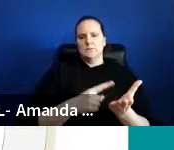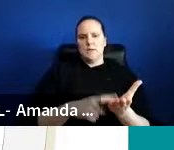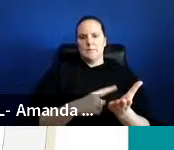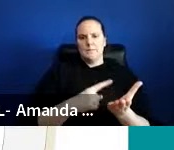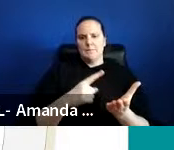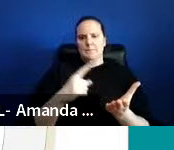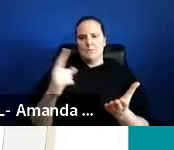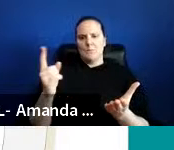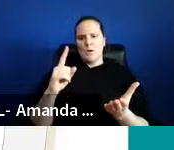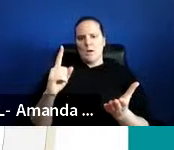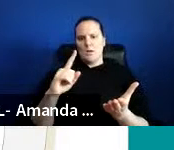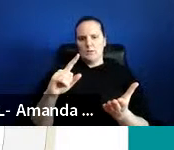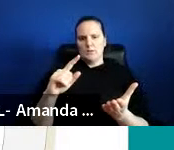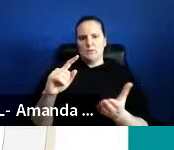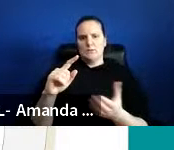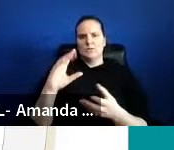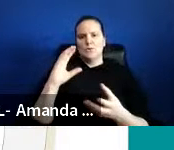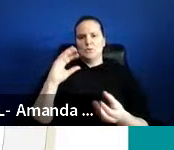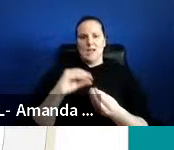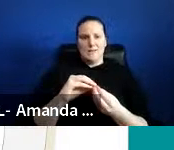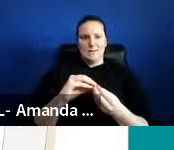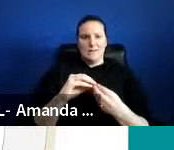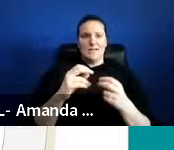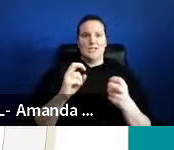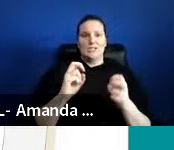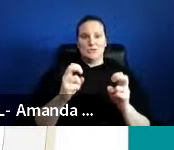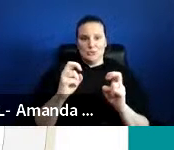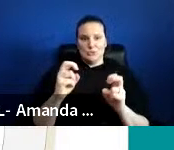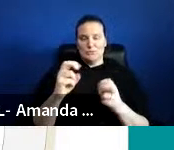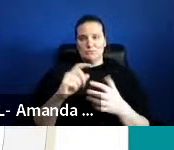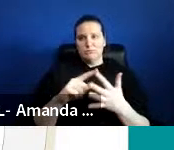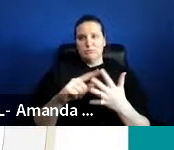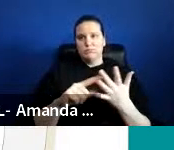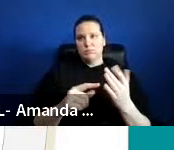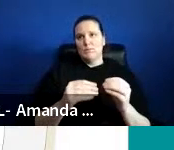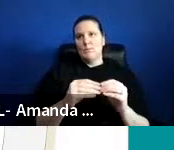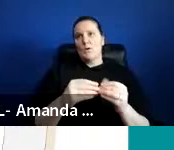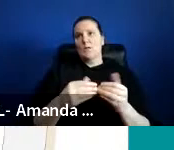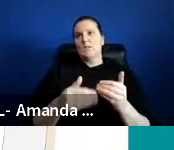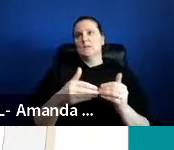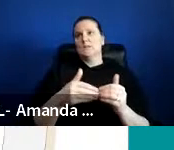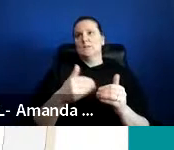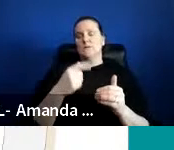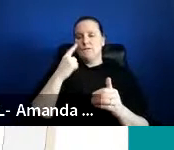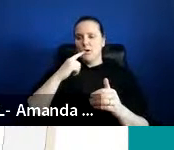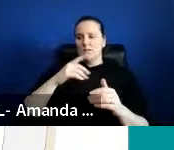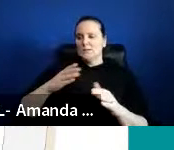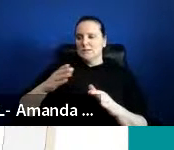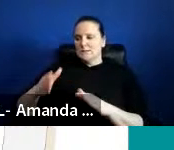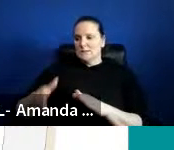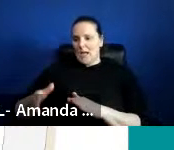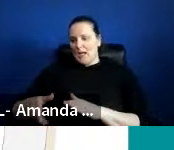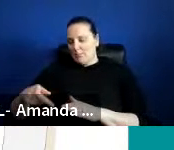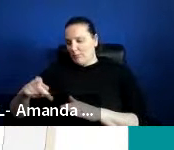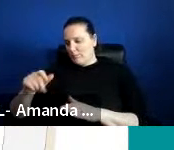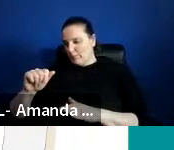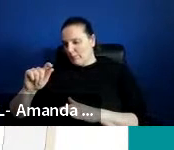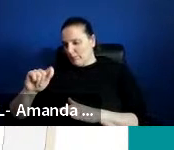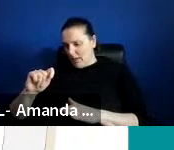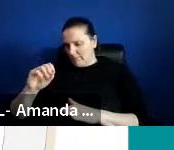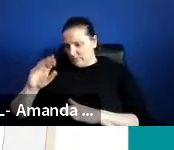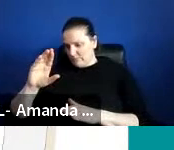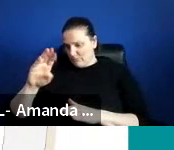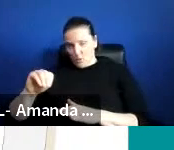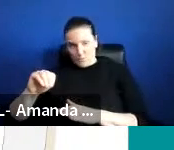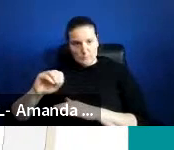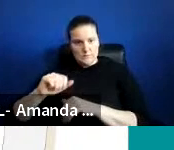the totality of all the issues, it may be easier to have a side platform station. So that's why we're looking at